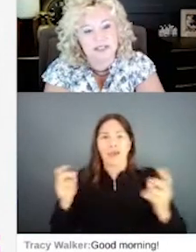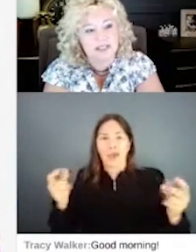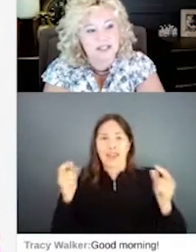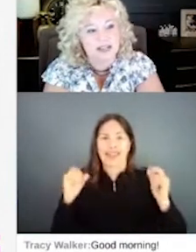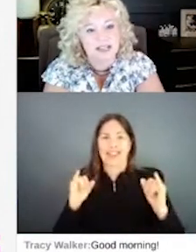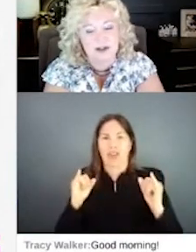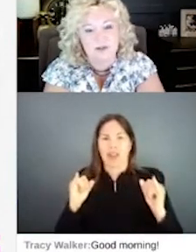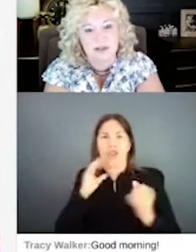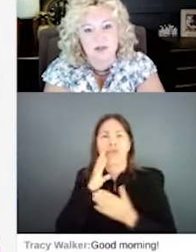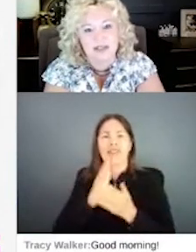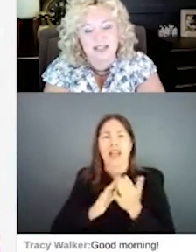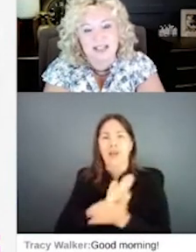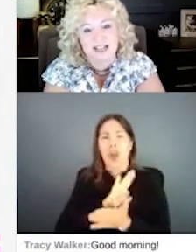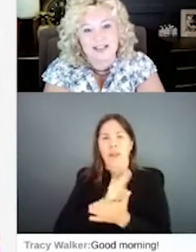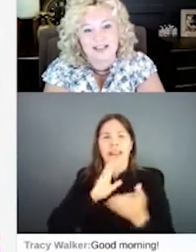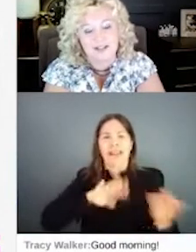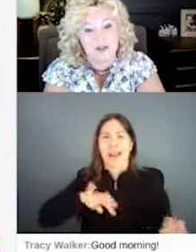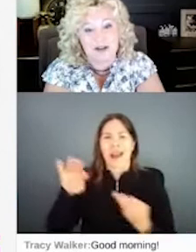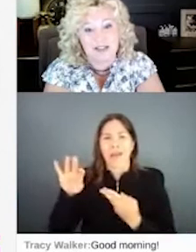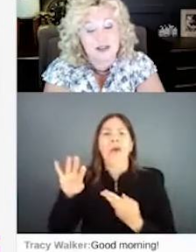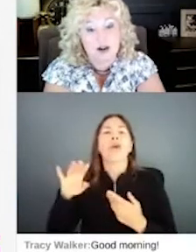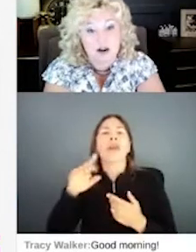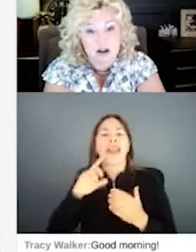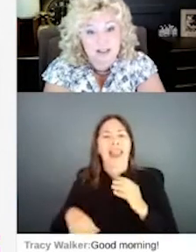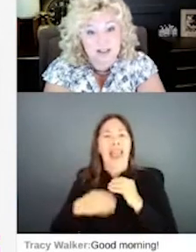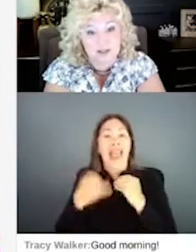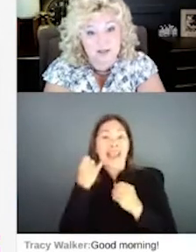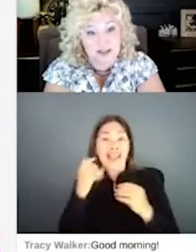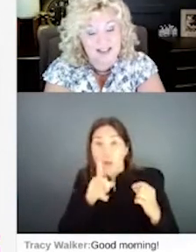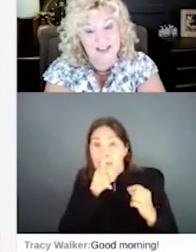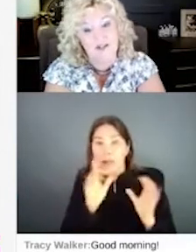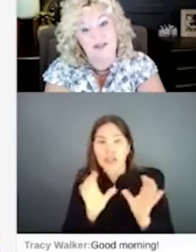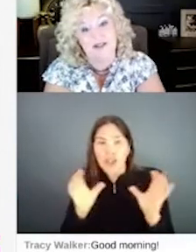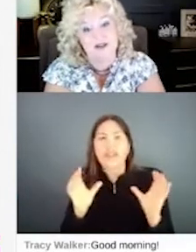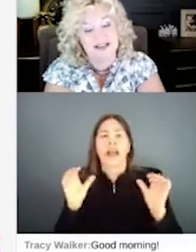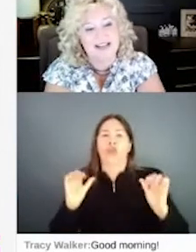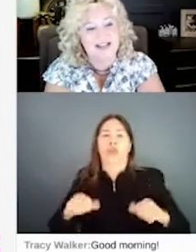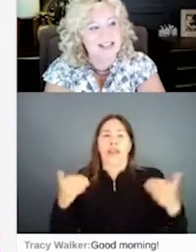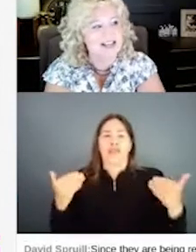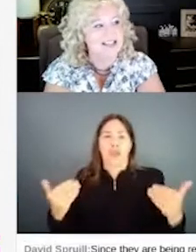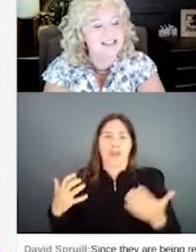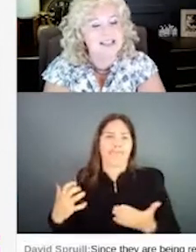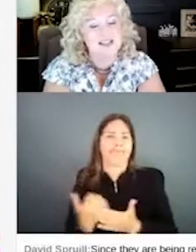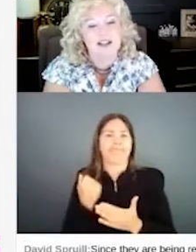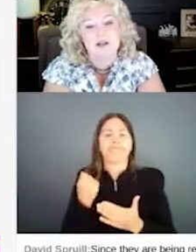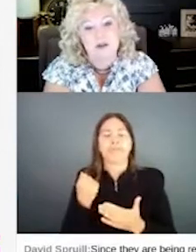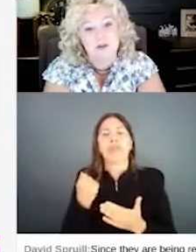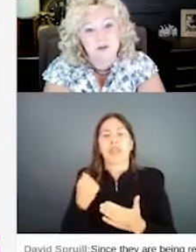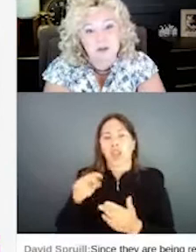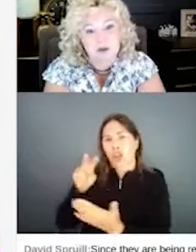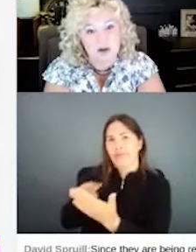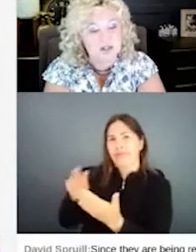that I can upload and add that if you guys are not certified, that you can go ahead and go through